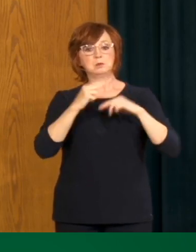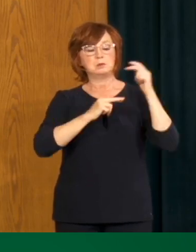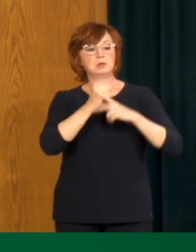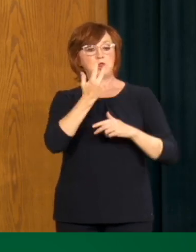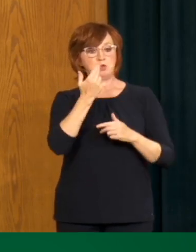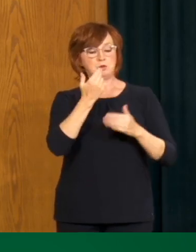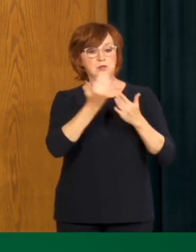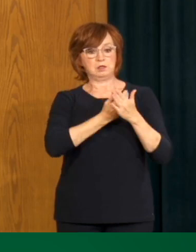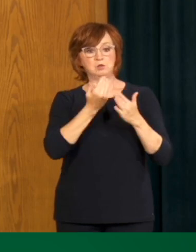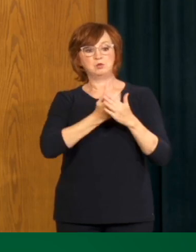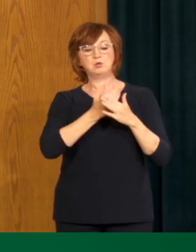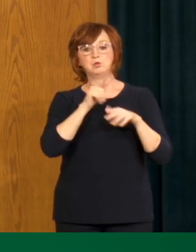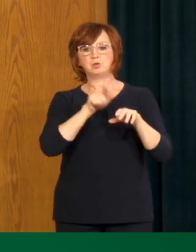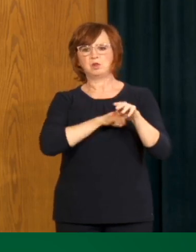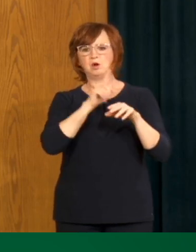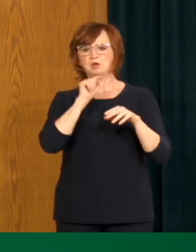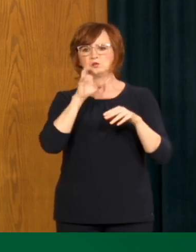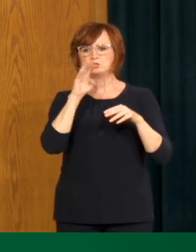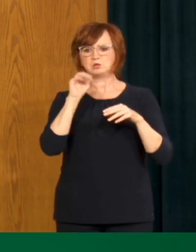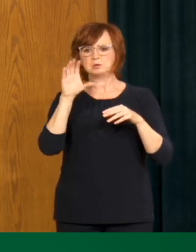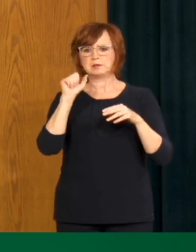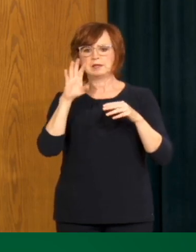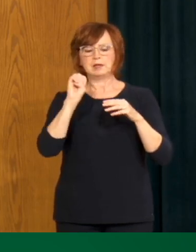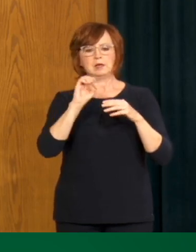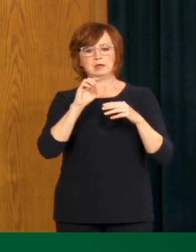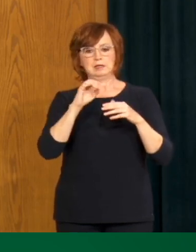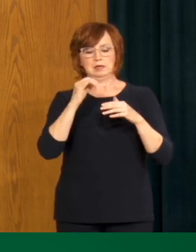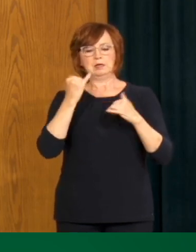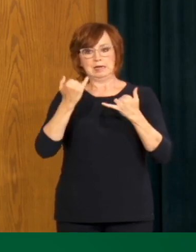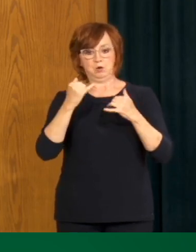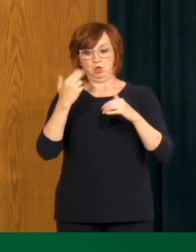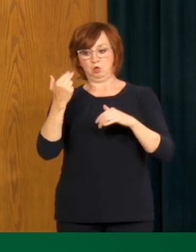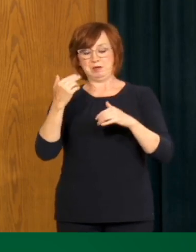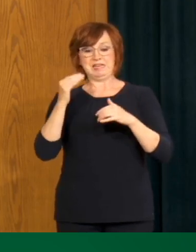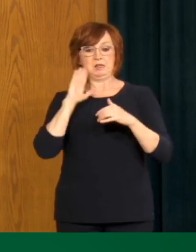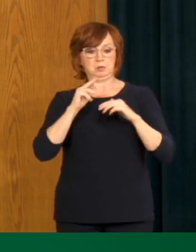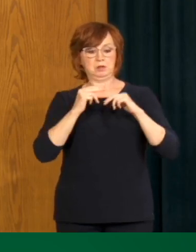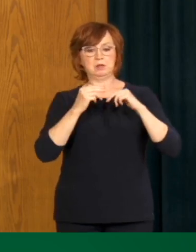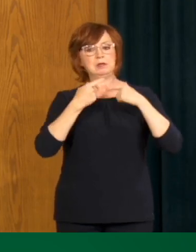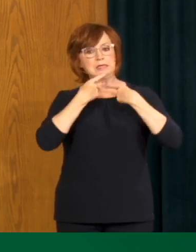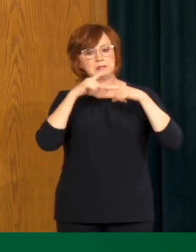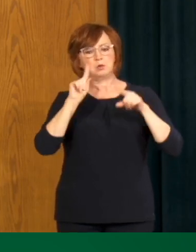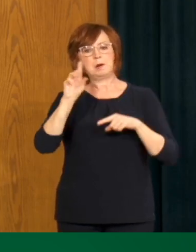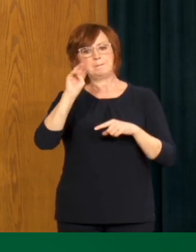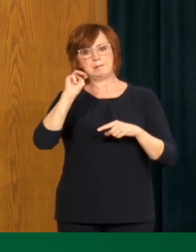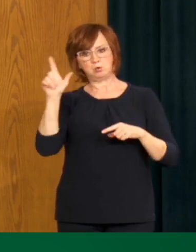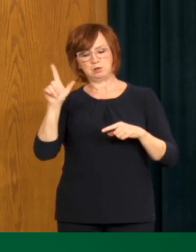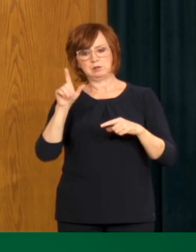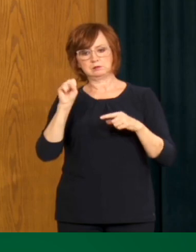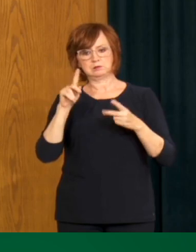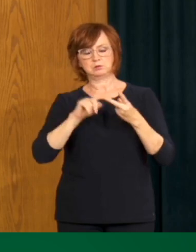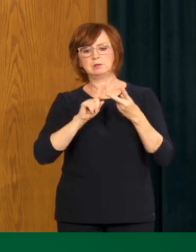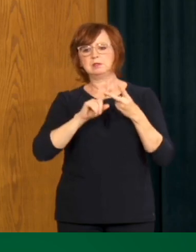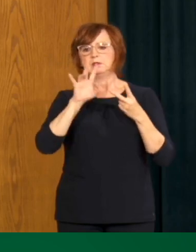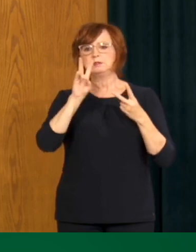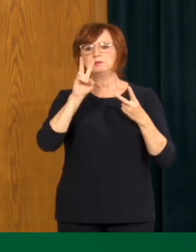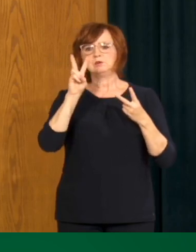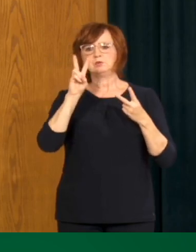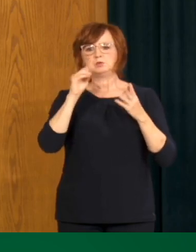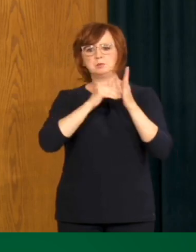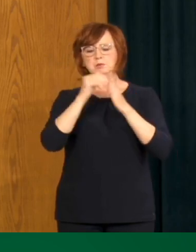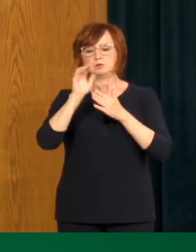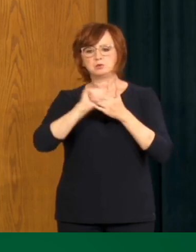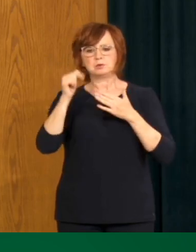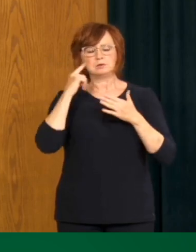Meadow Lake. Earlier today, we announced an investment of $73 million for the construction of 2 additional long-term